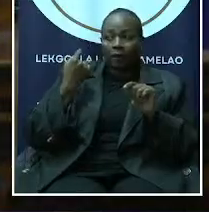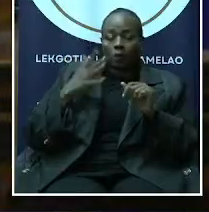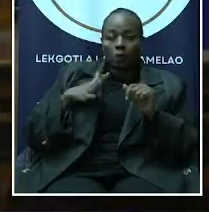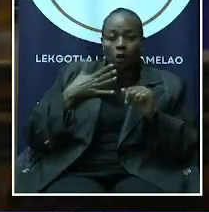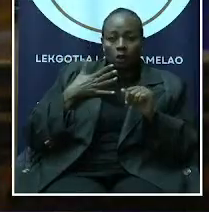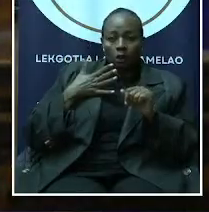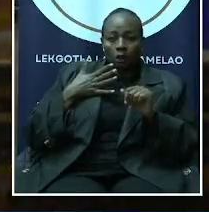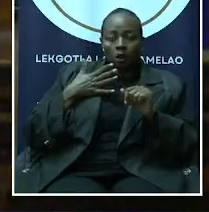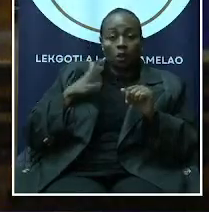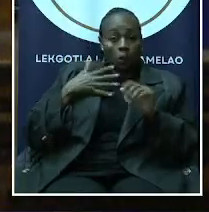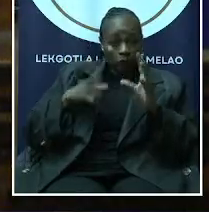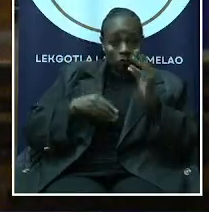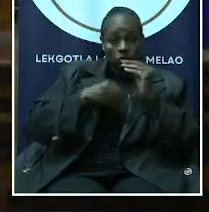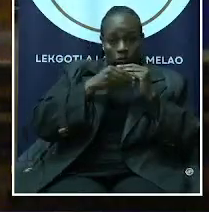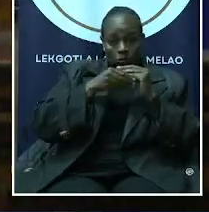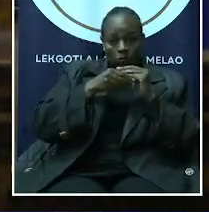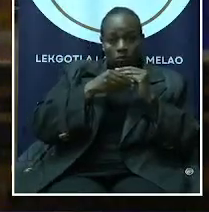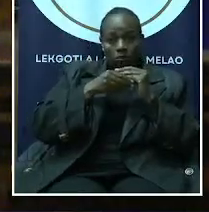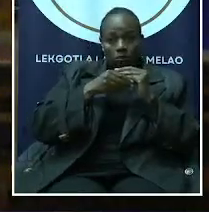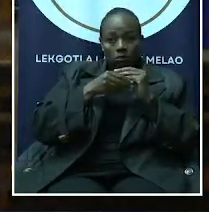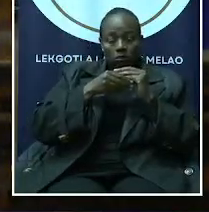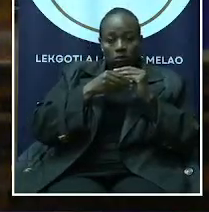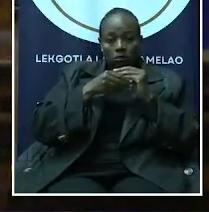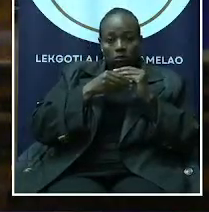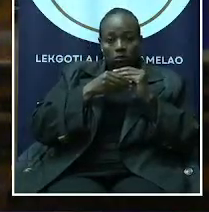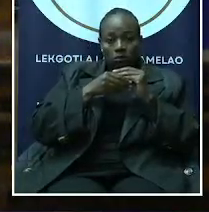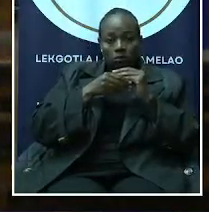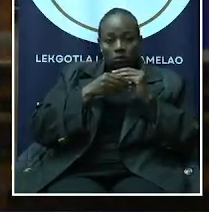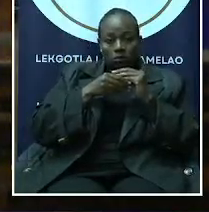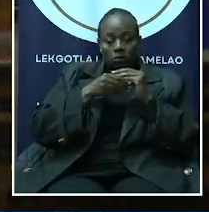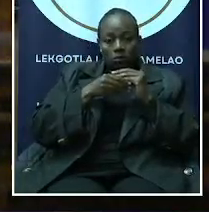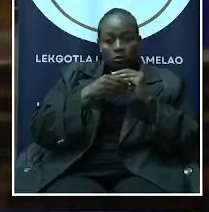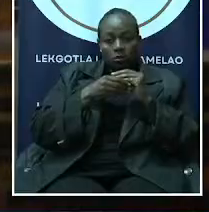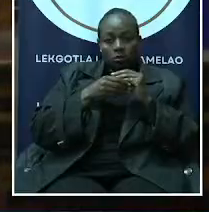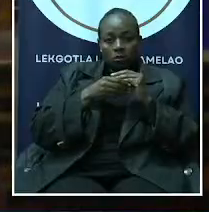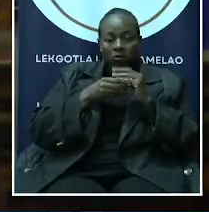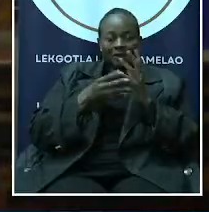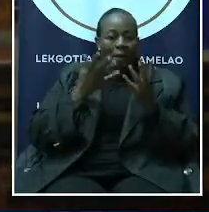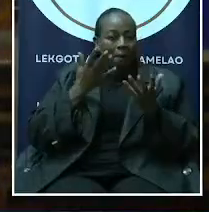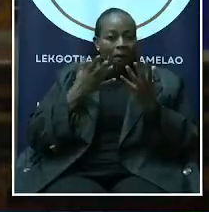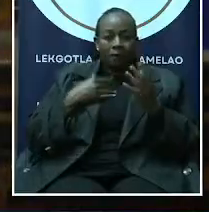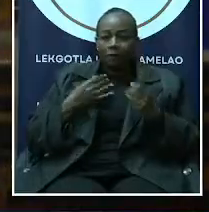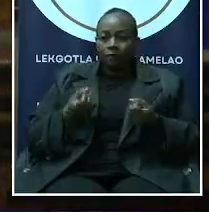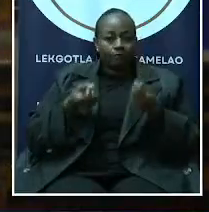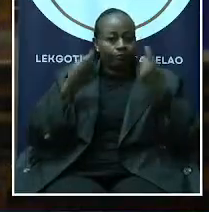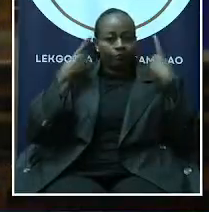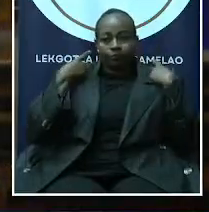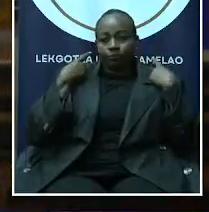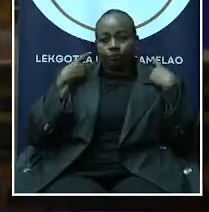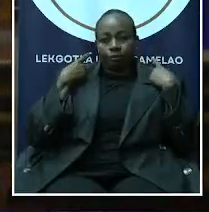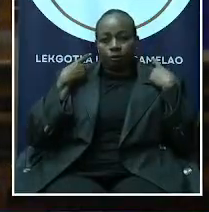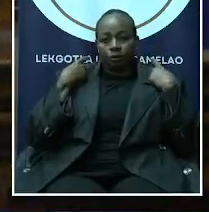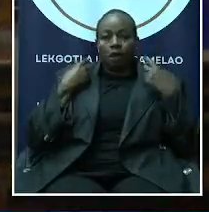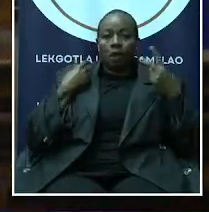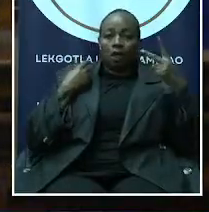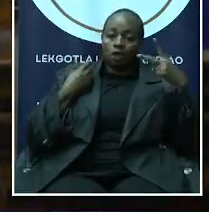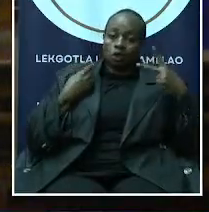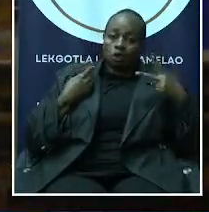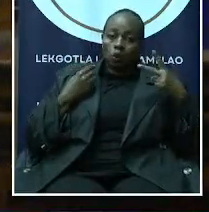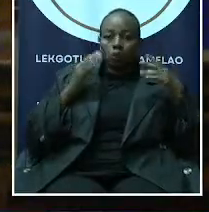You also want to? Comrades, I think maybe I'm not clear. We are taking 2